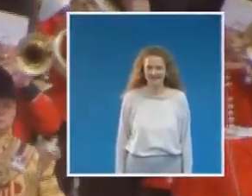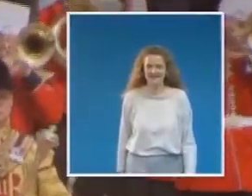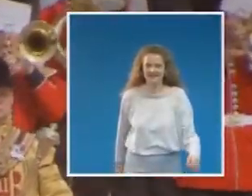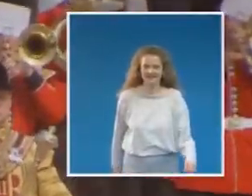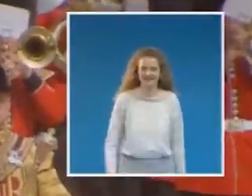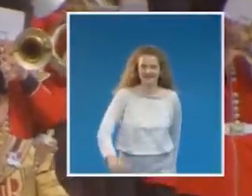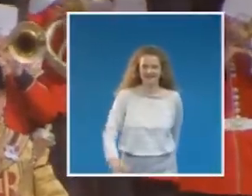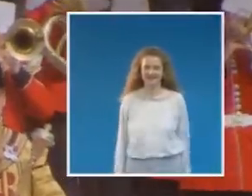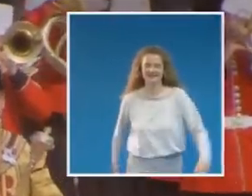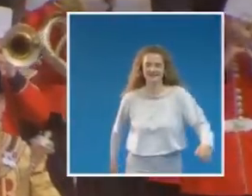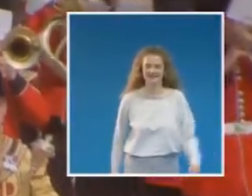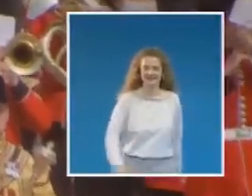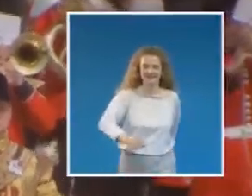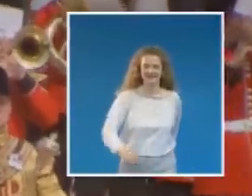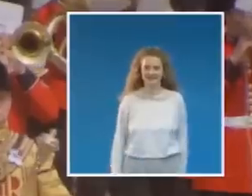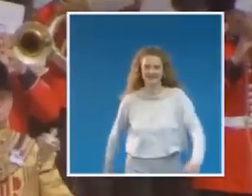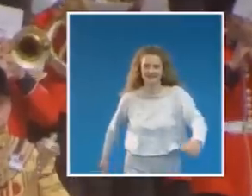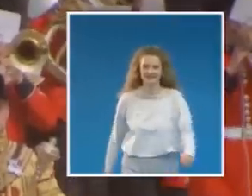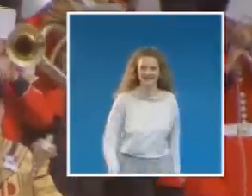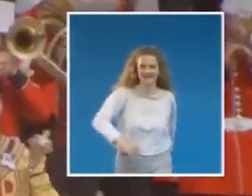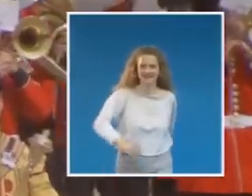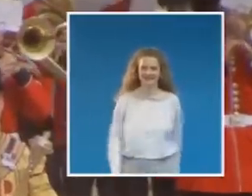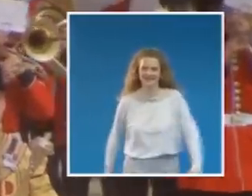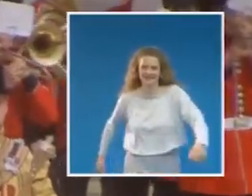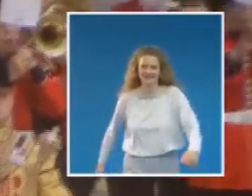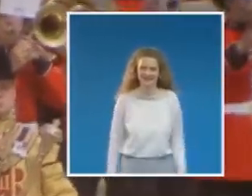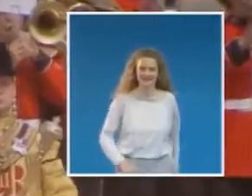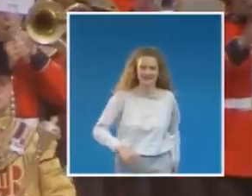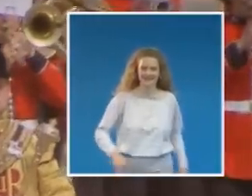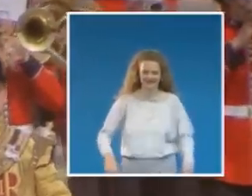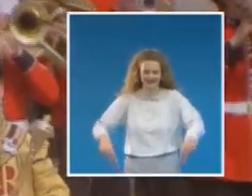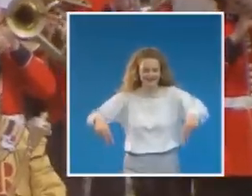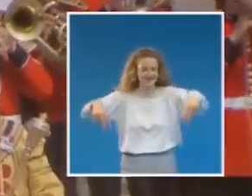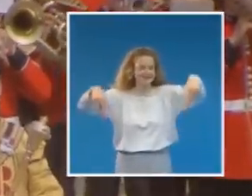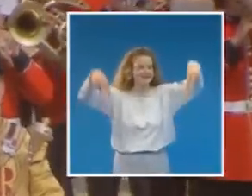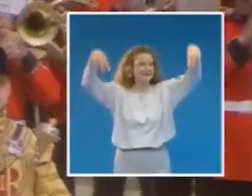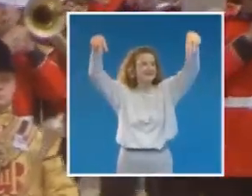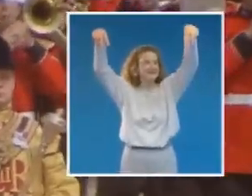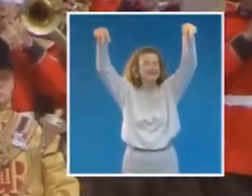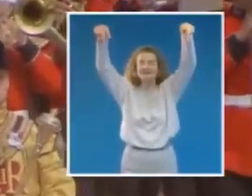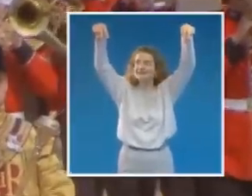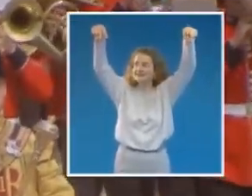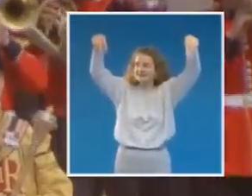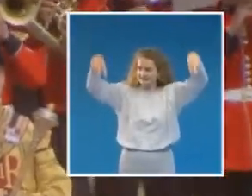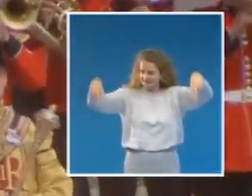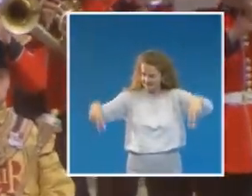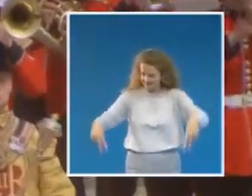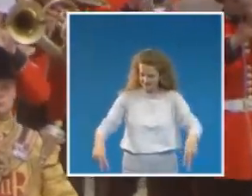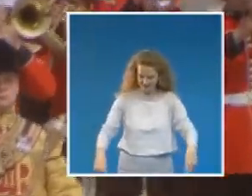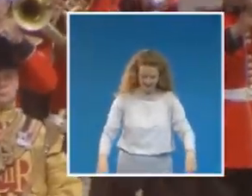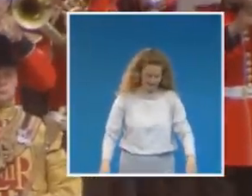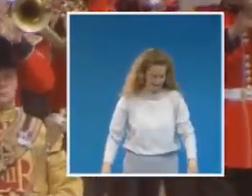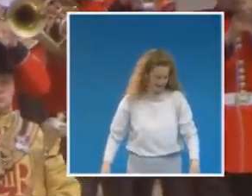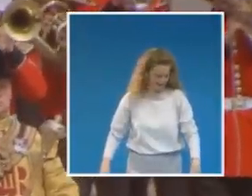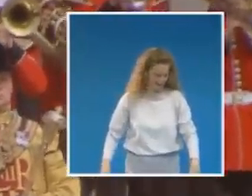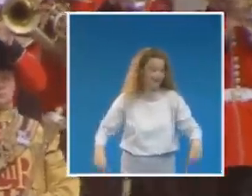The grand old Duke of York, he had 10,000 men. He marched them up to the top of the hill, and he marched them